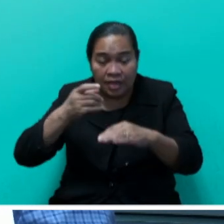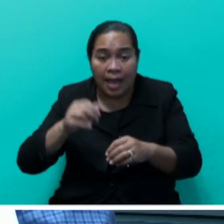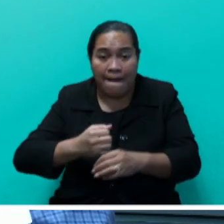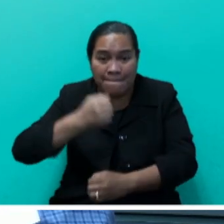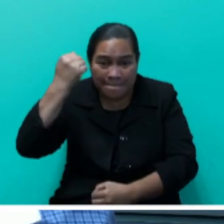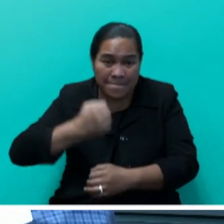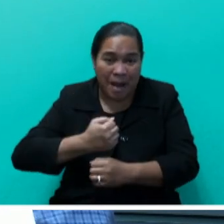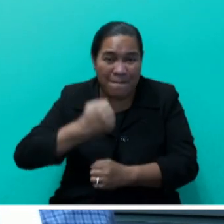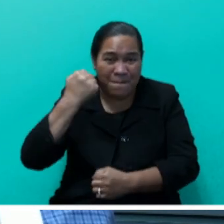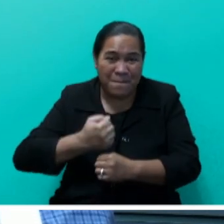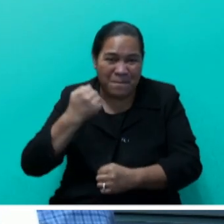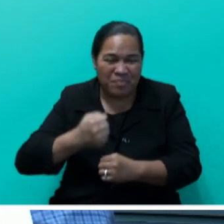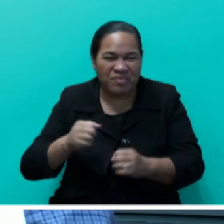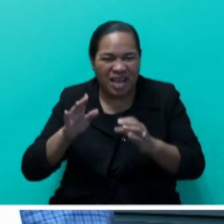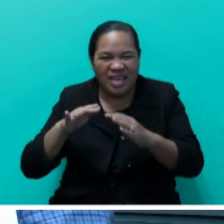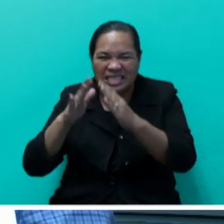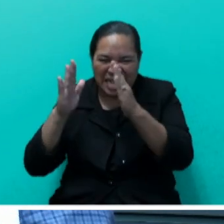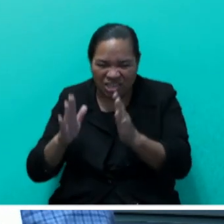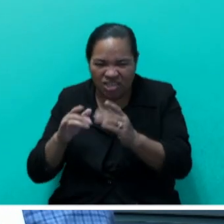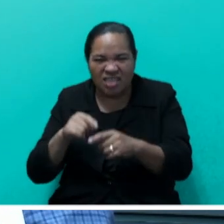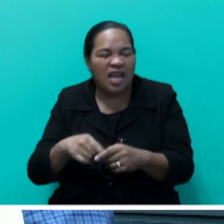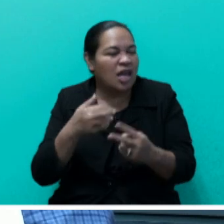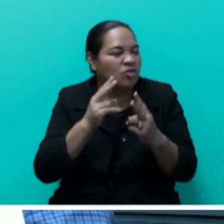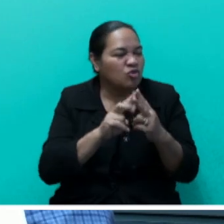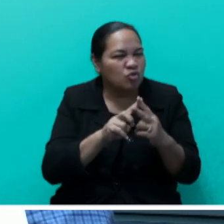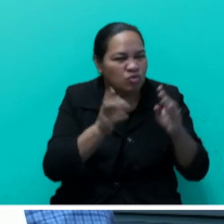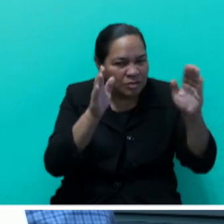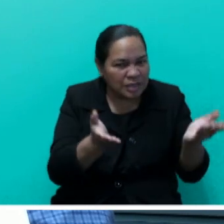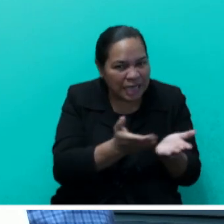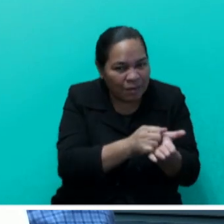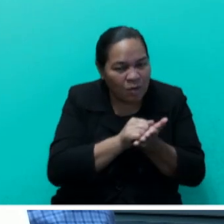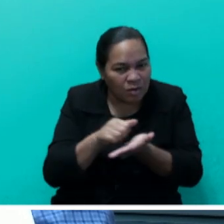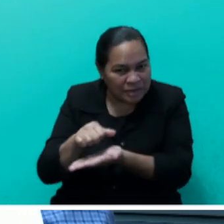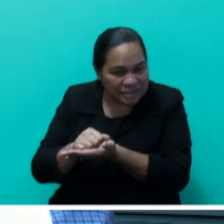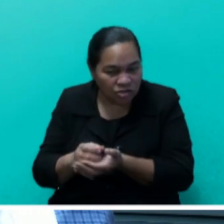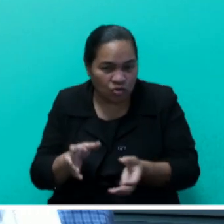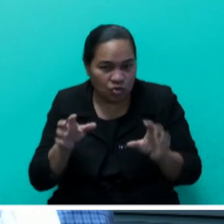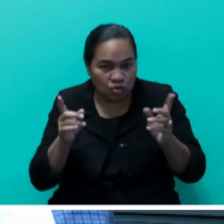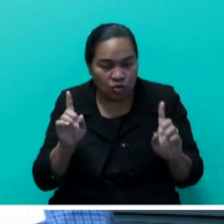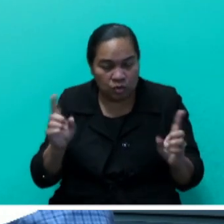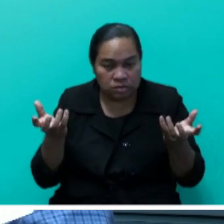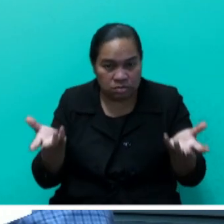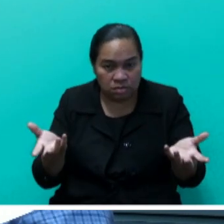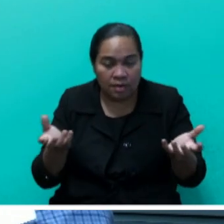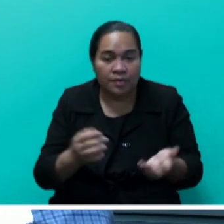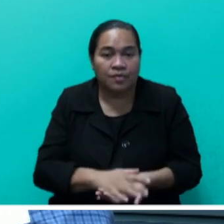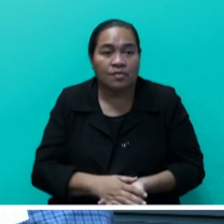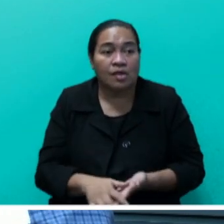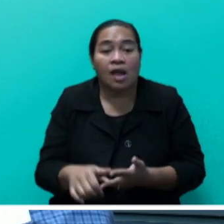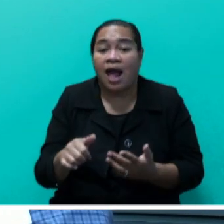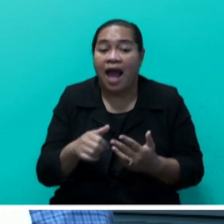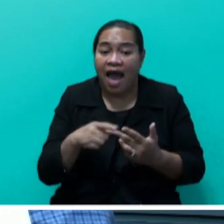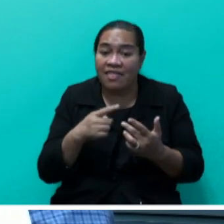and installing a 2 MLD reservoir. Number 1, water supply system expansion. The